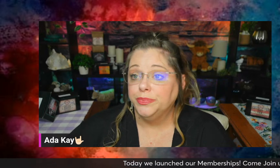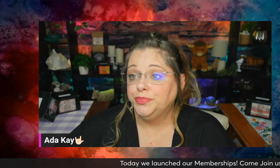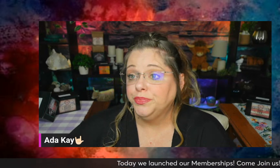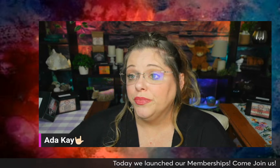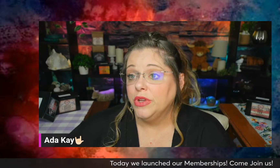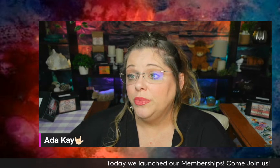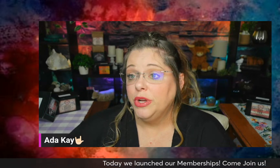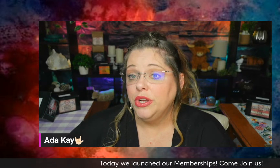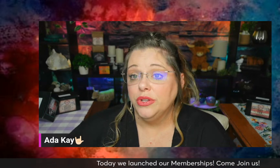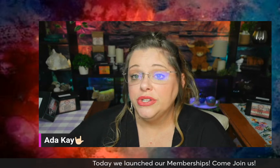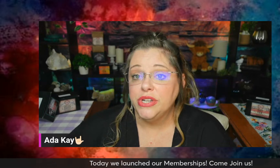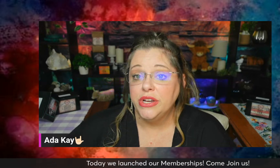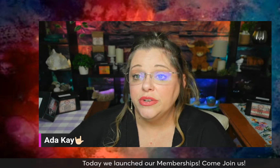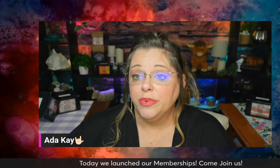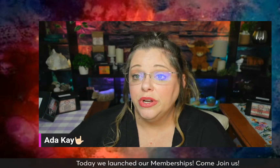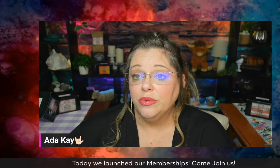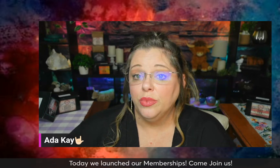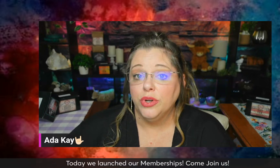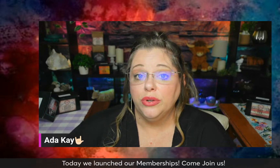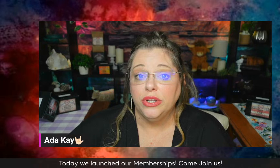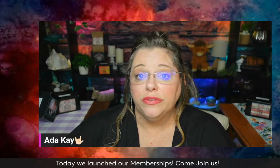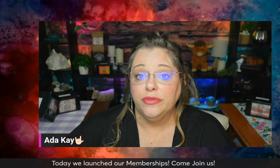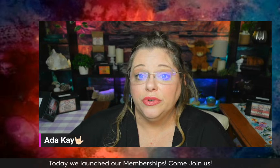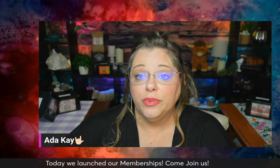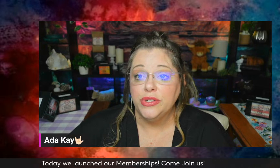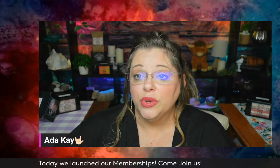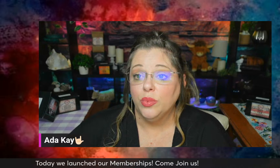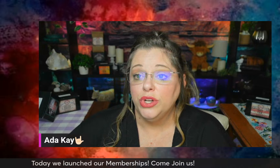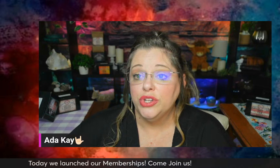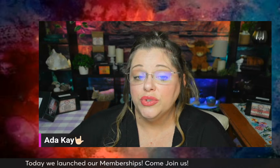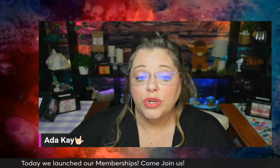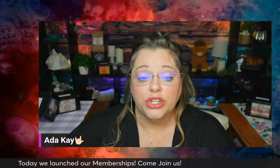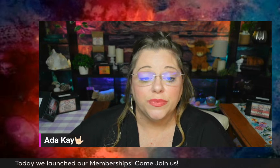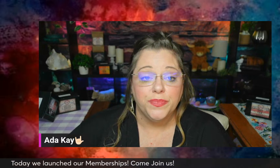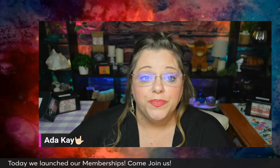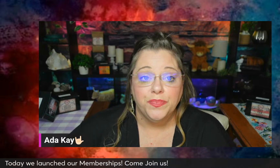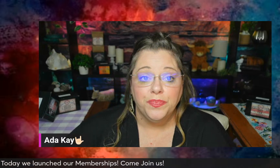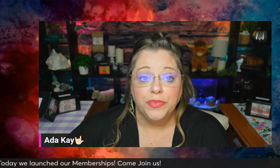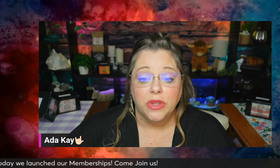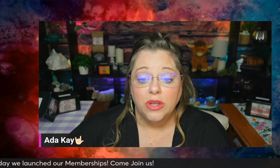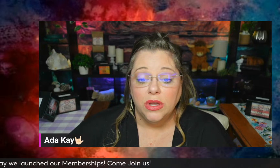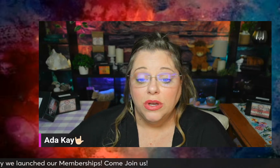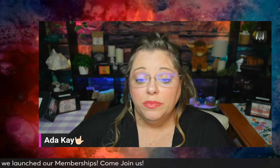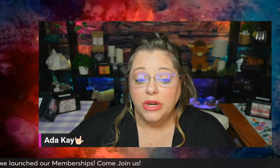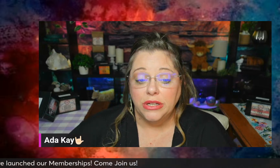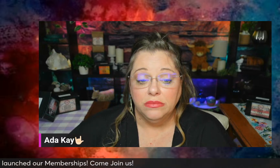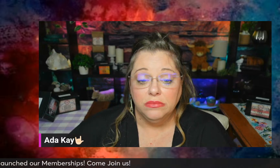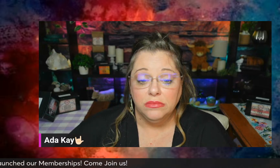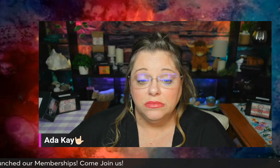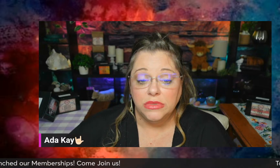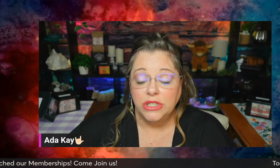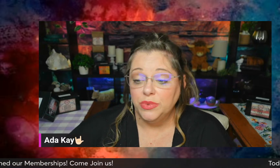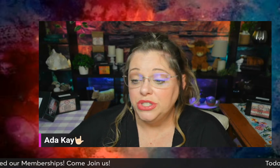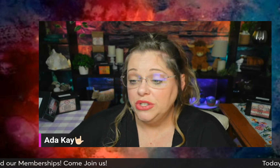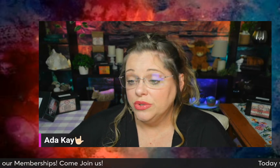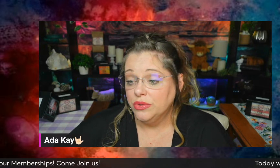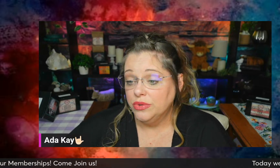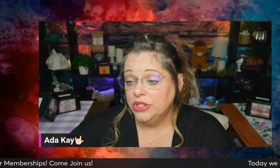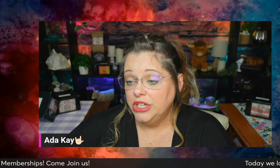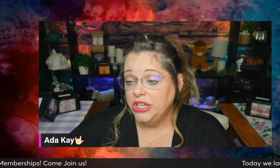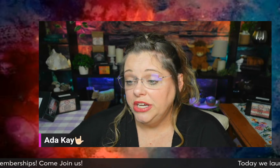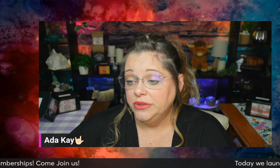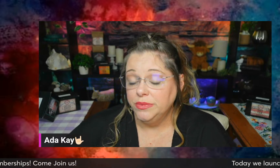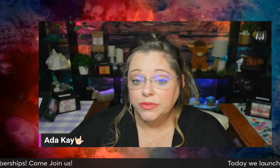So depending on the state, depending on where you live, depends on which is which. But it was